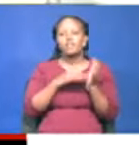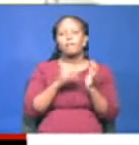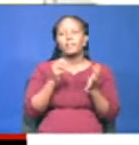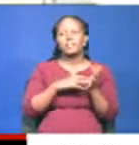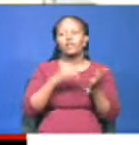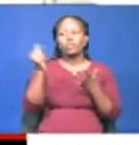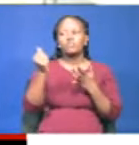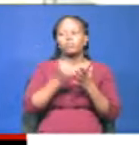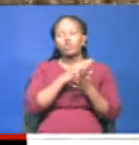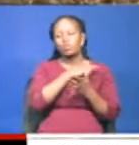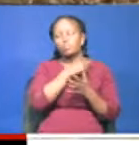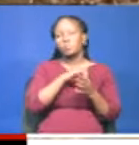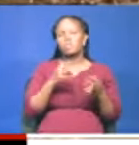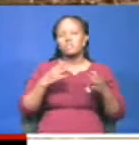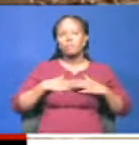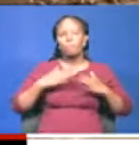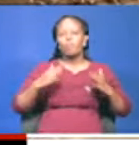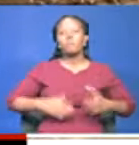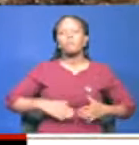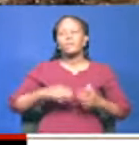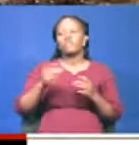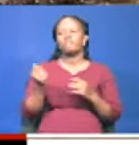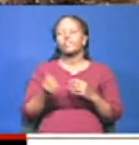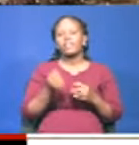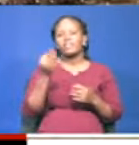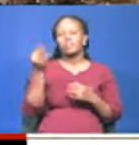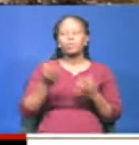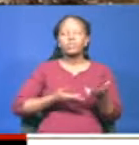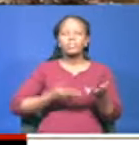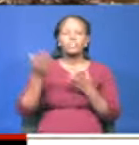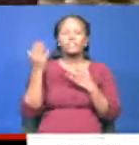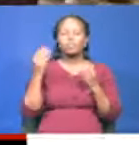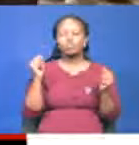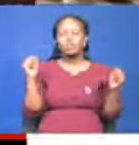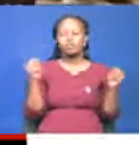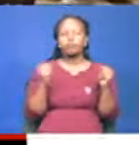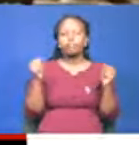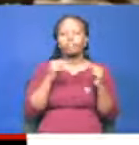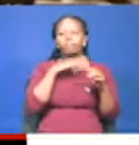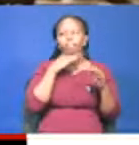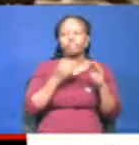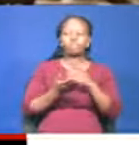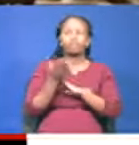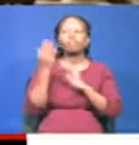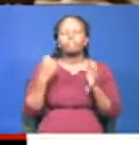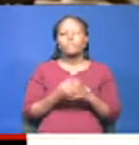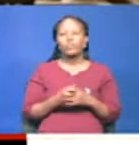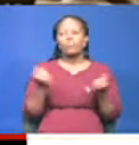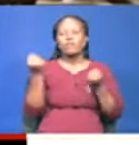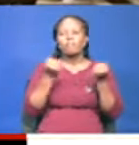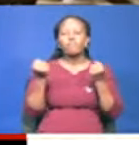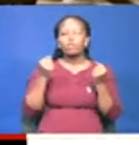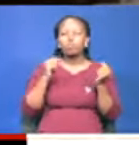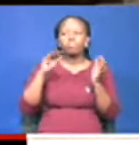of the three were taken to Machakos Level 5 Hospital morgue. The vehicle was towed to the Machakos Police Station.